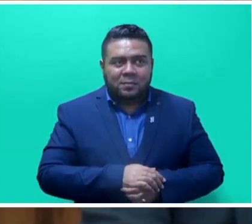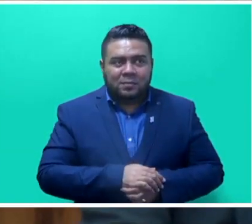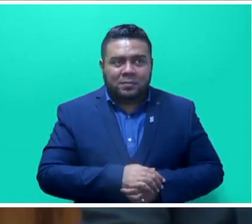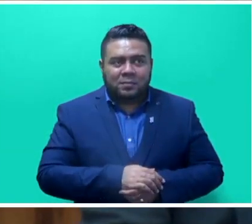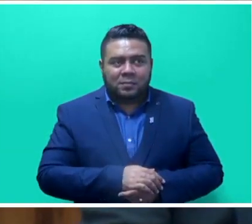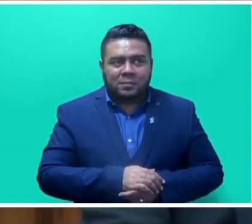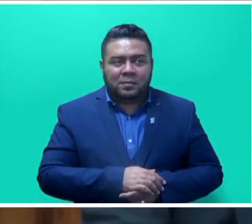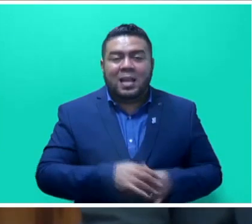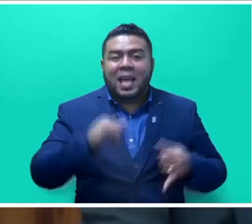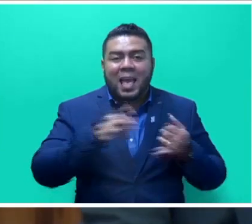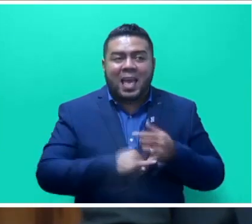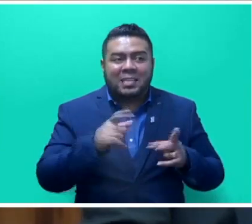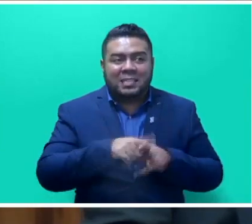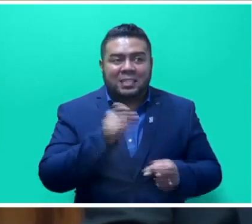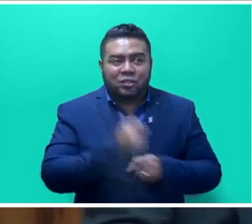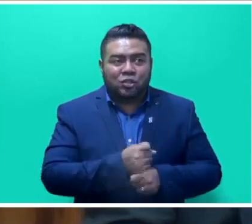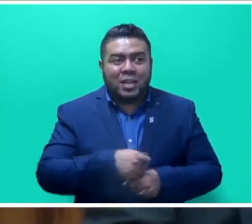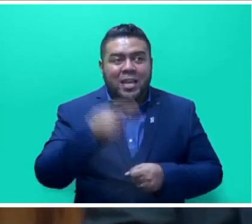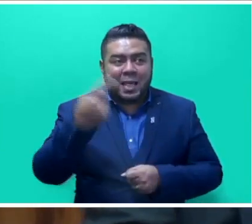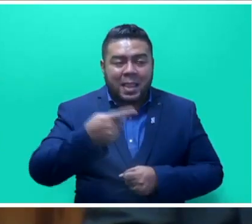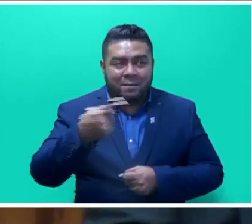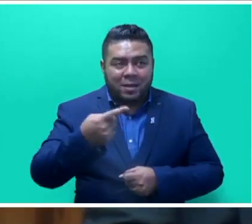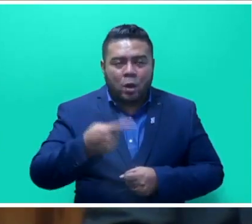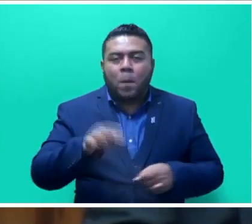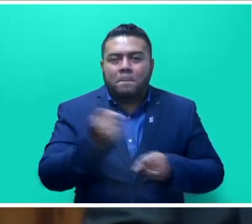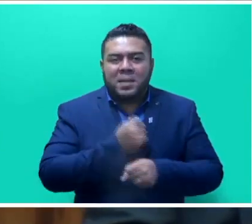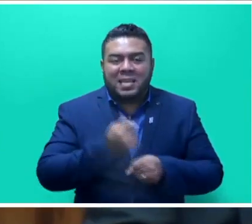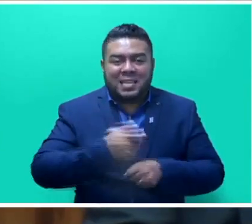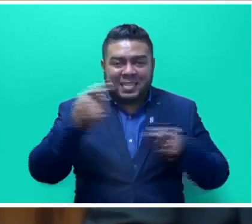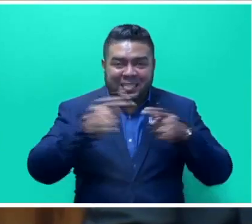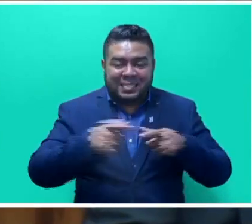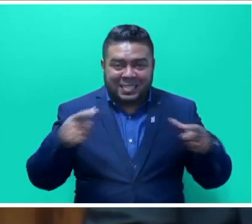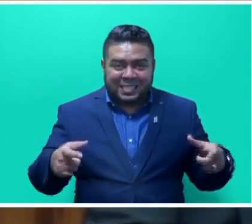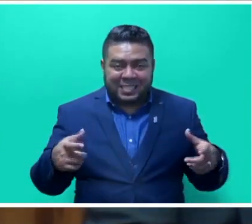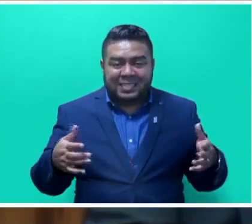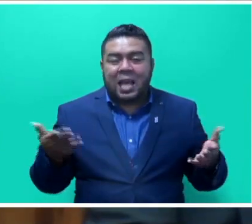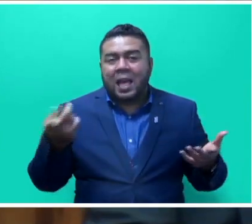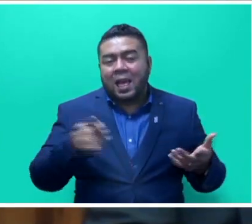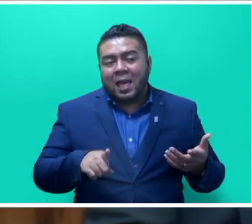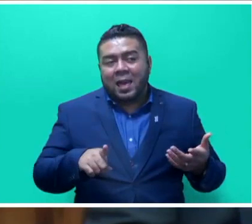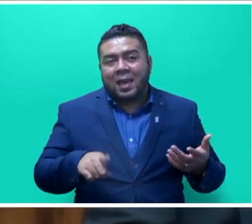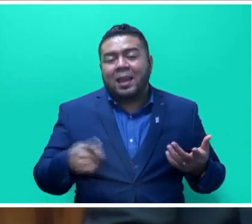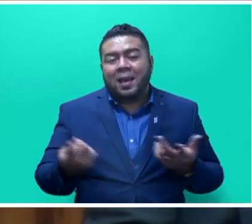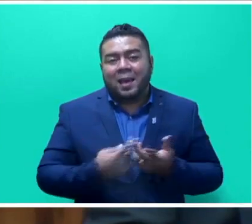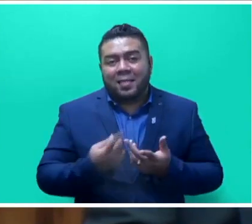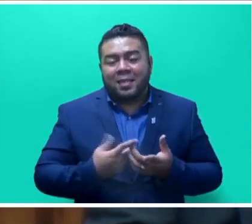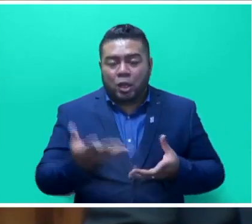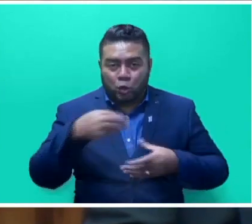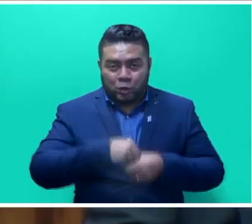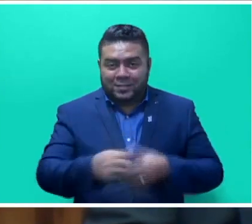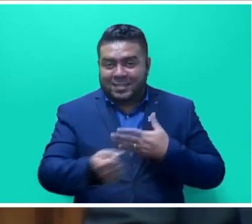case SDG 11, of making cities and urban settlements inclusive,